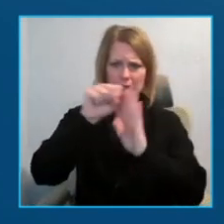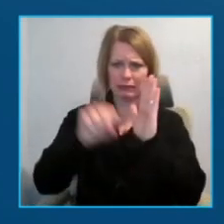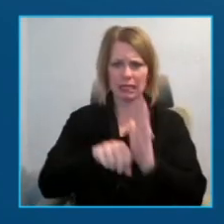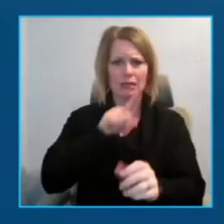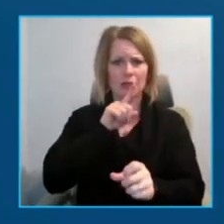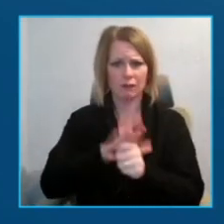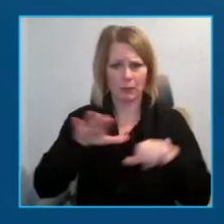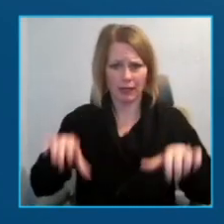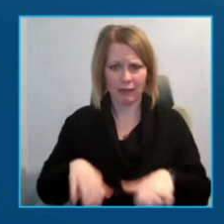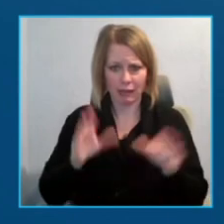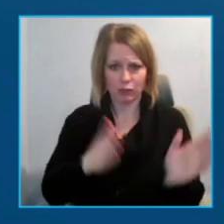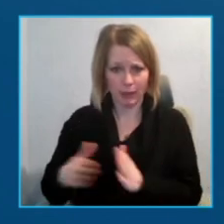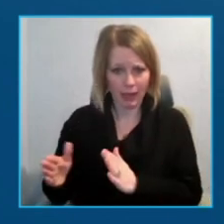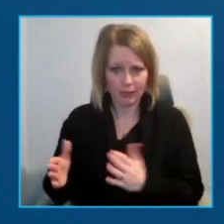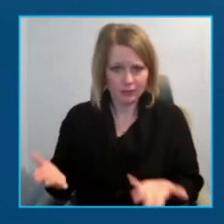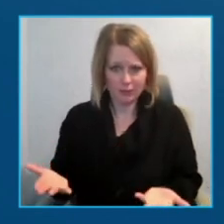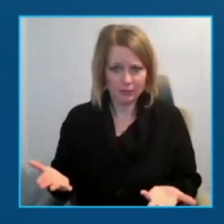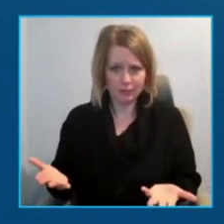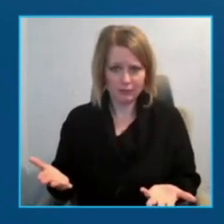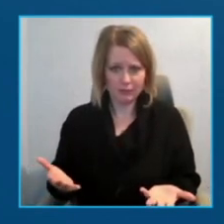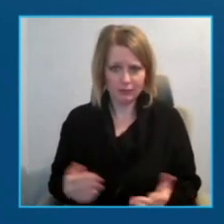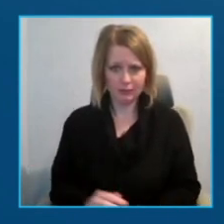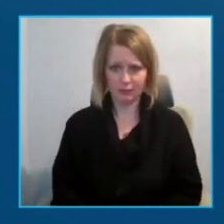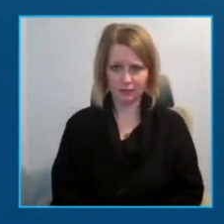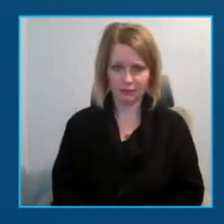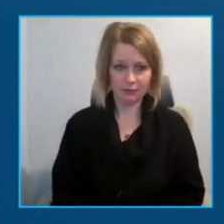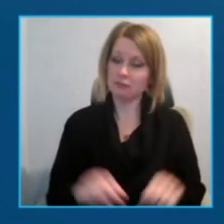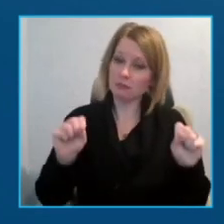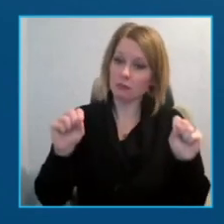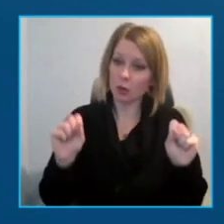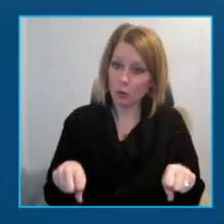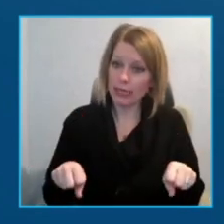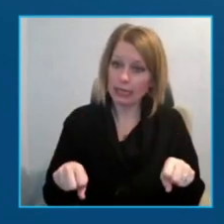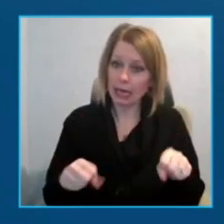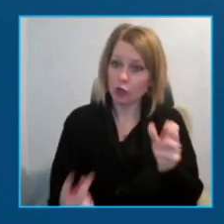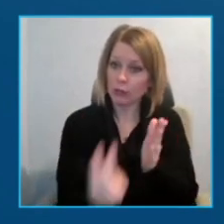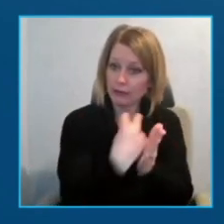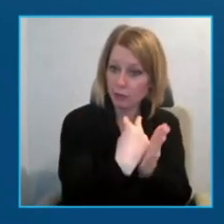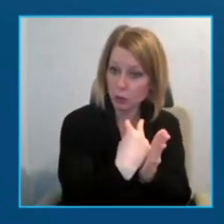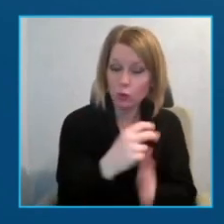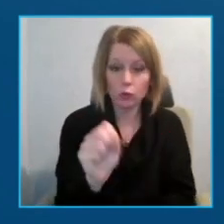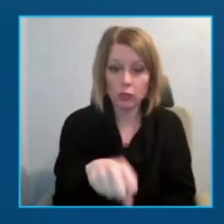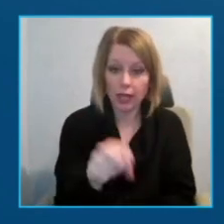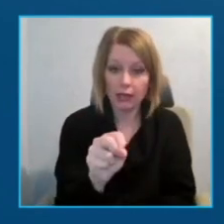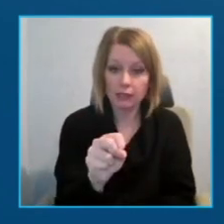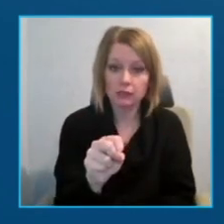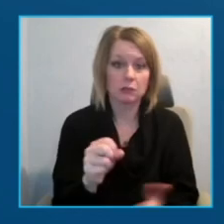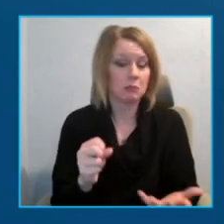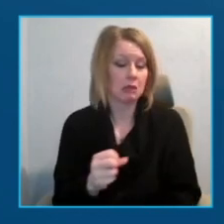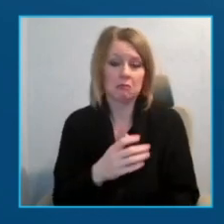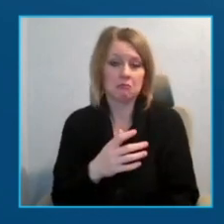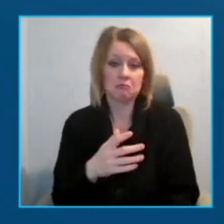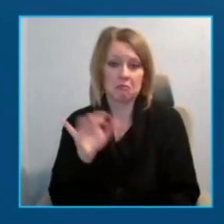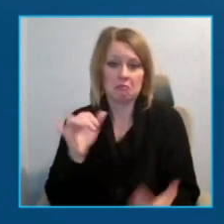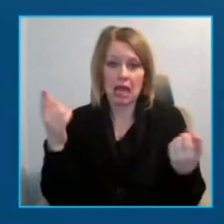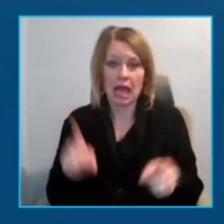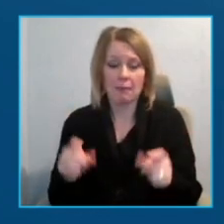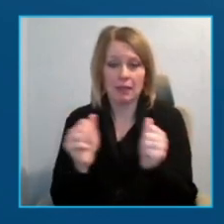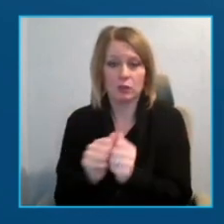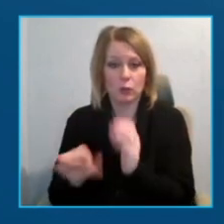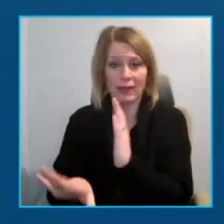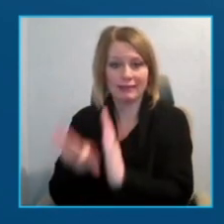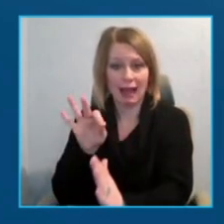the rules committee, we can review them after the plans are done. That's what we do with delegate selection. I don't know why we do something